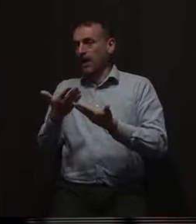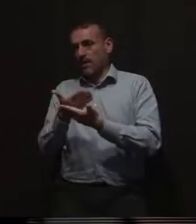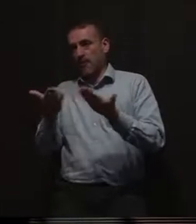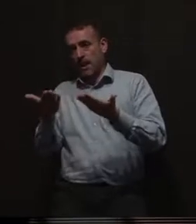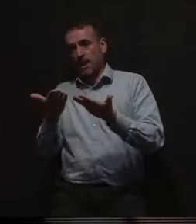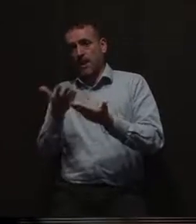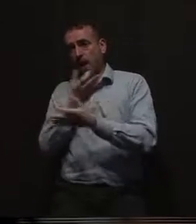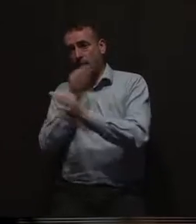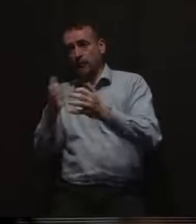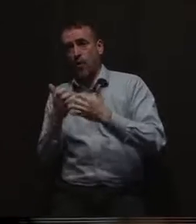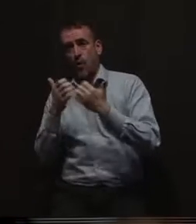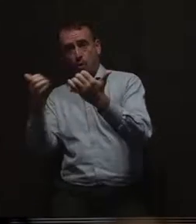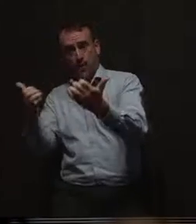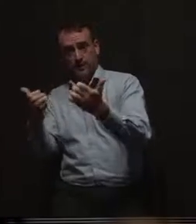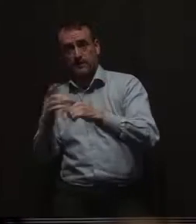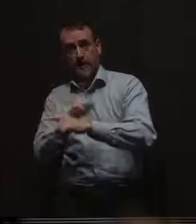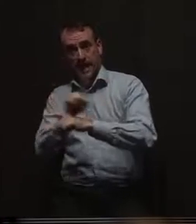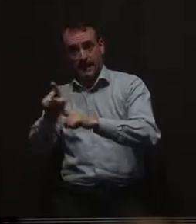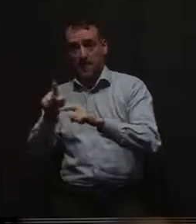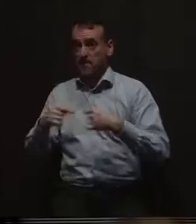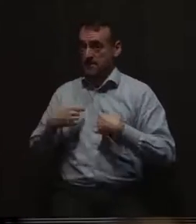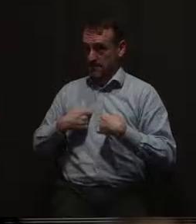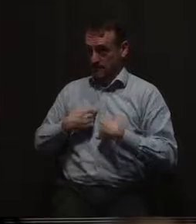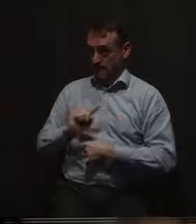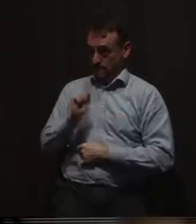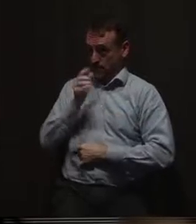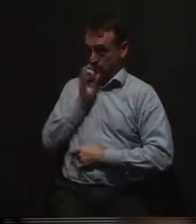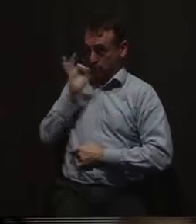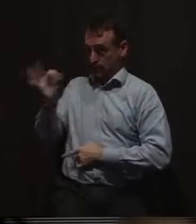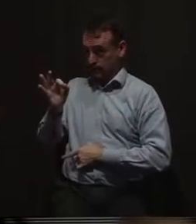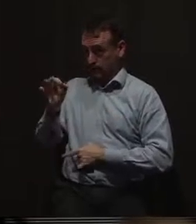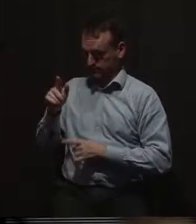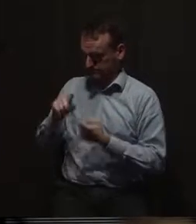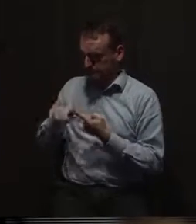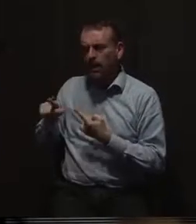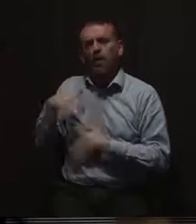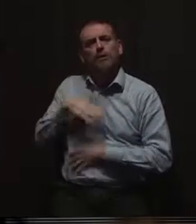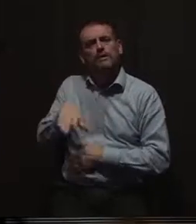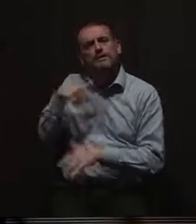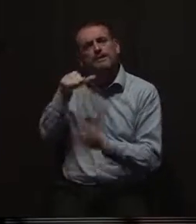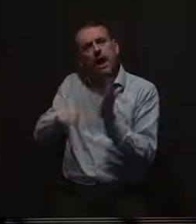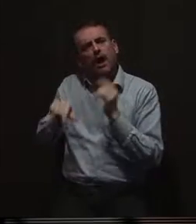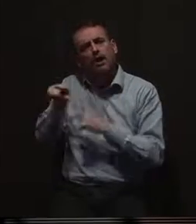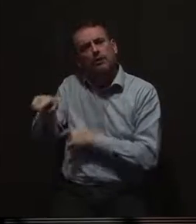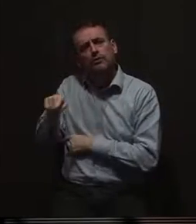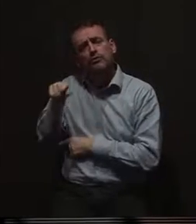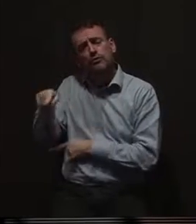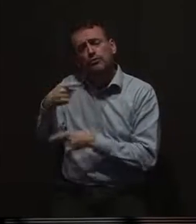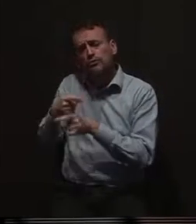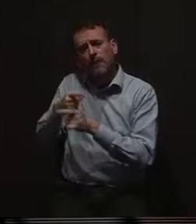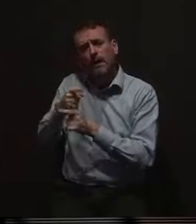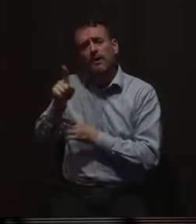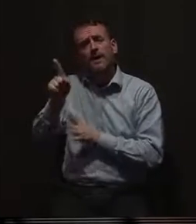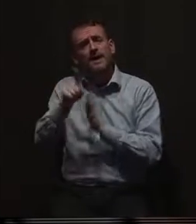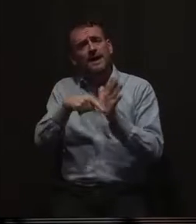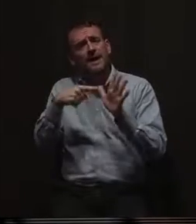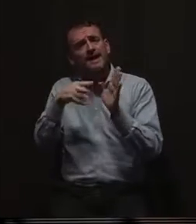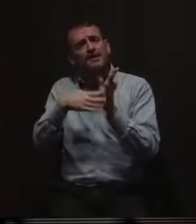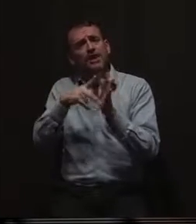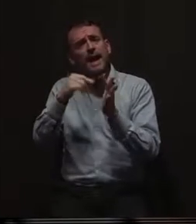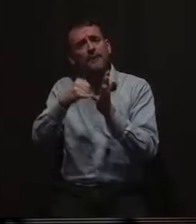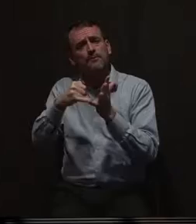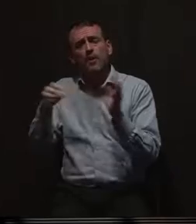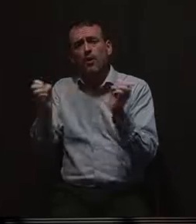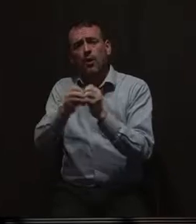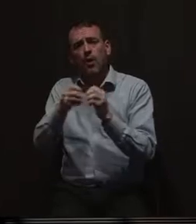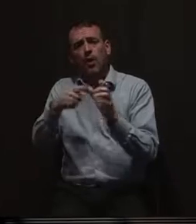I'm full of questions, so I'm gonna dive straight in. Wanted to start with, you talked of James Baldwin and how he's written so beautifully